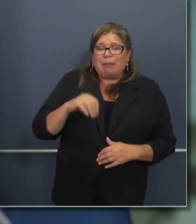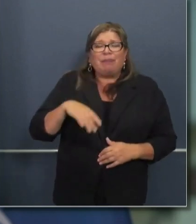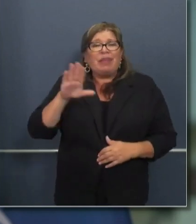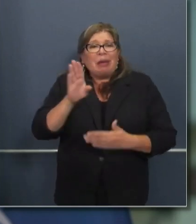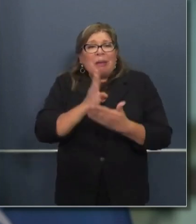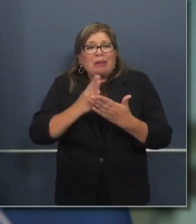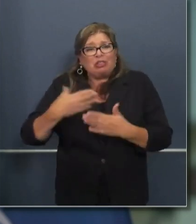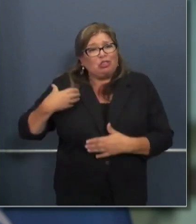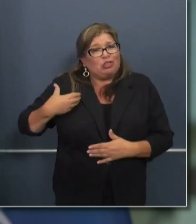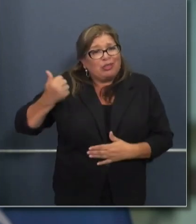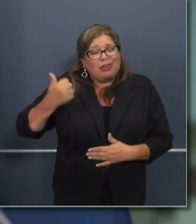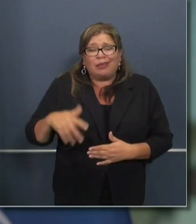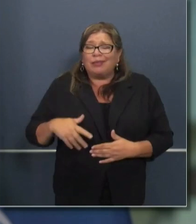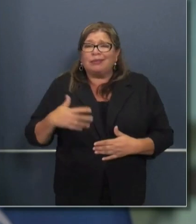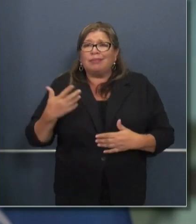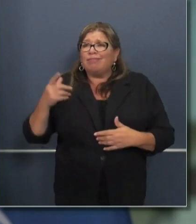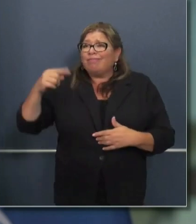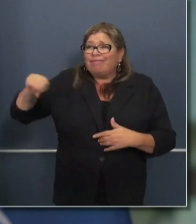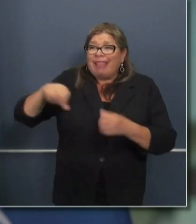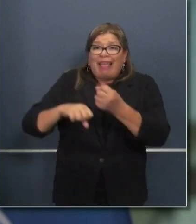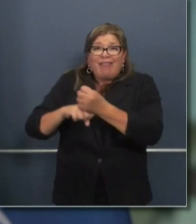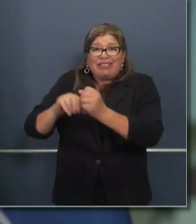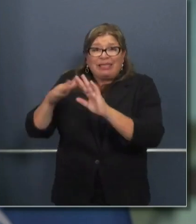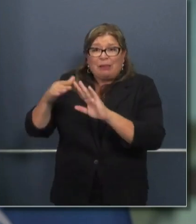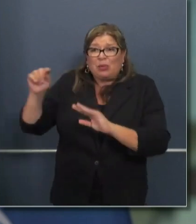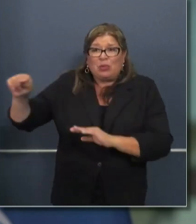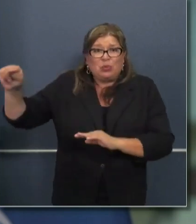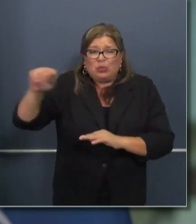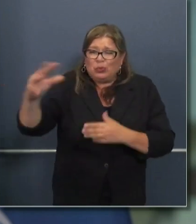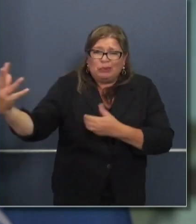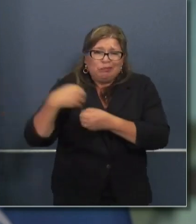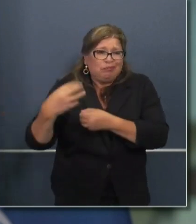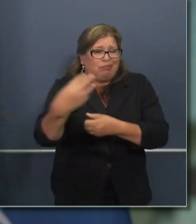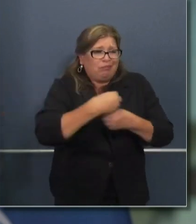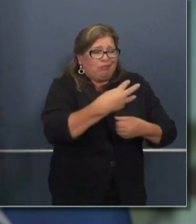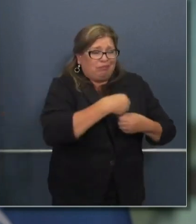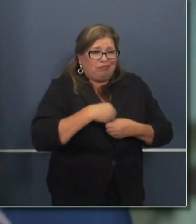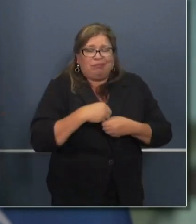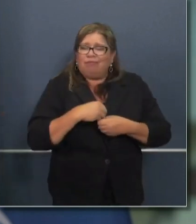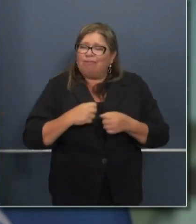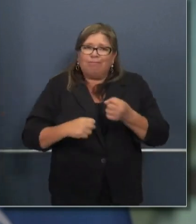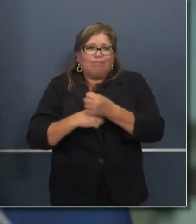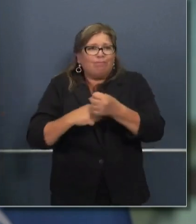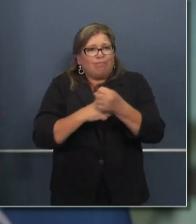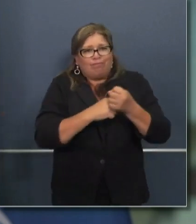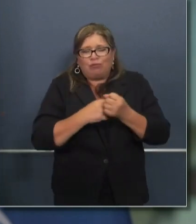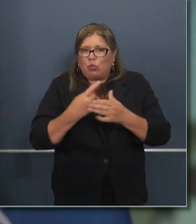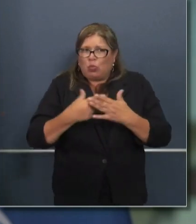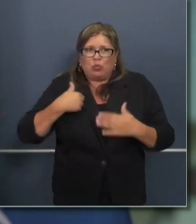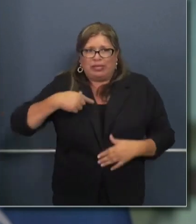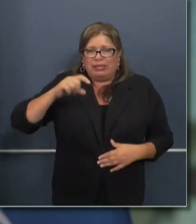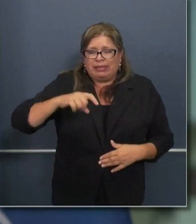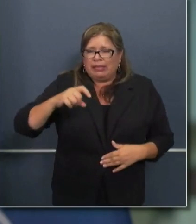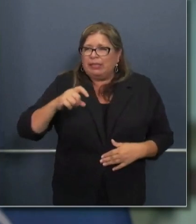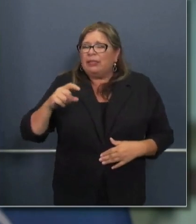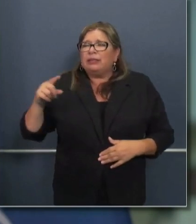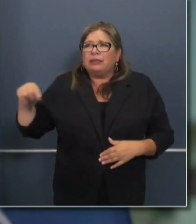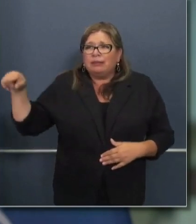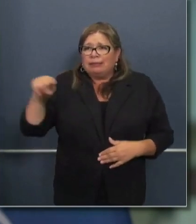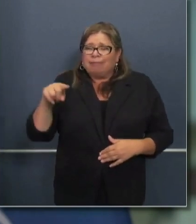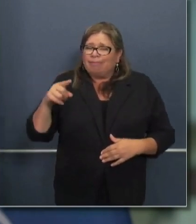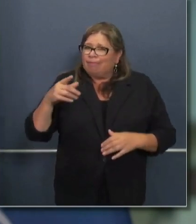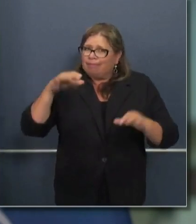houses, to advocacy community that was incredibly responsible in terms of their advocacy and also pointed in terms of